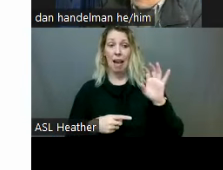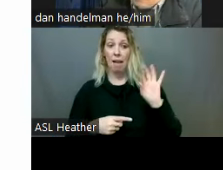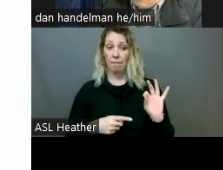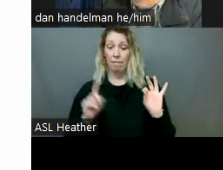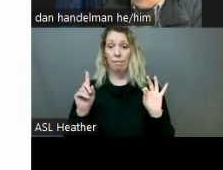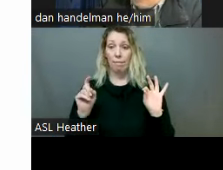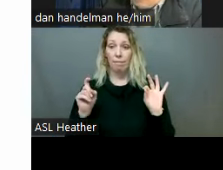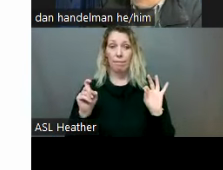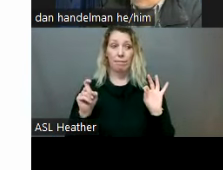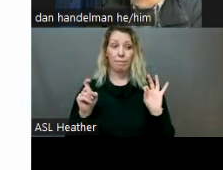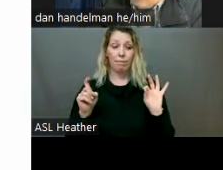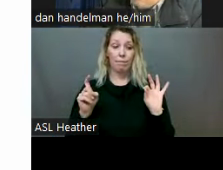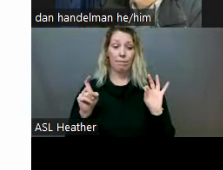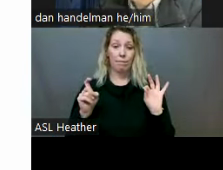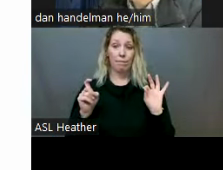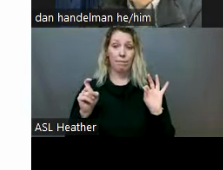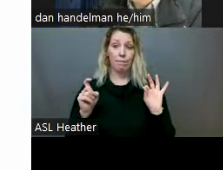F?